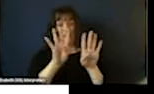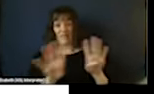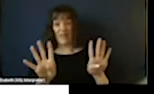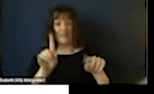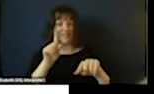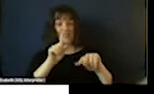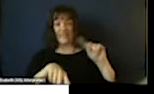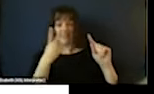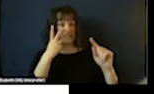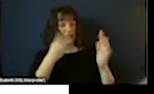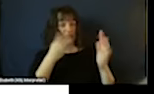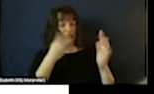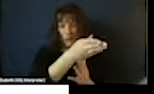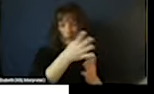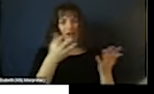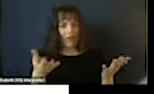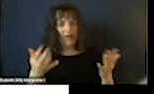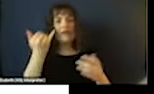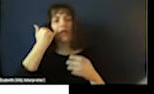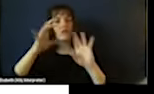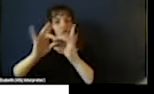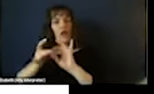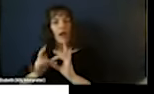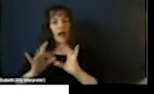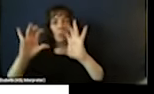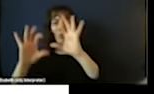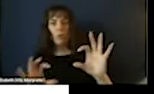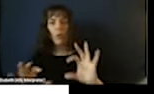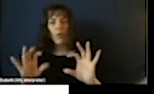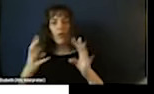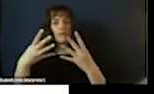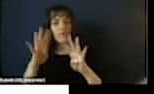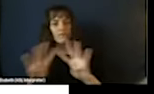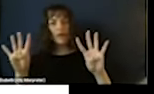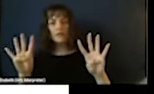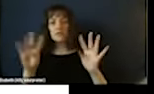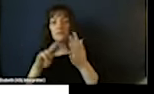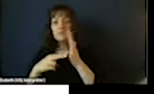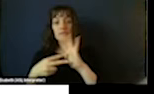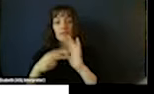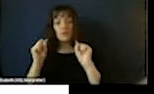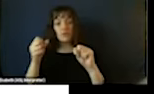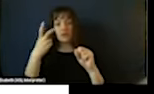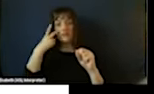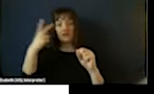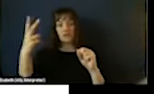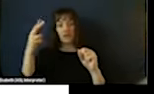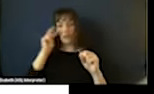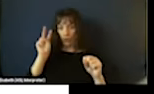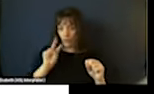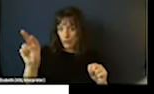individuals then don't have a height requirement in order to see what is behind the fence. So we want to plan to be